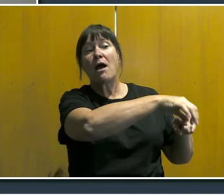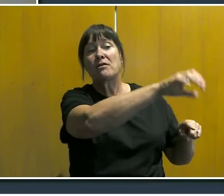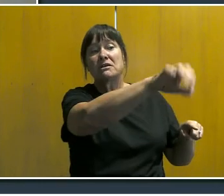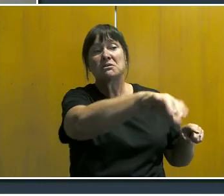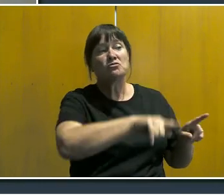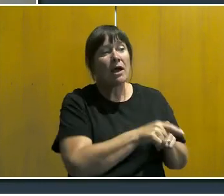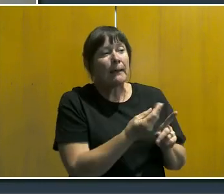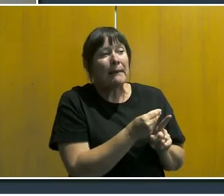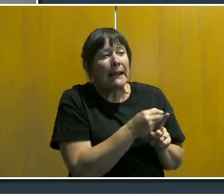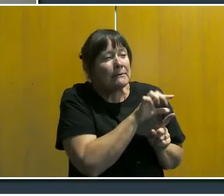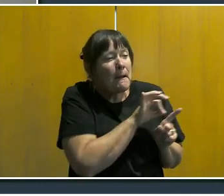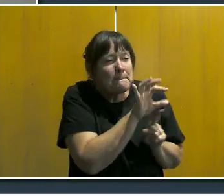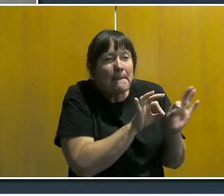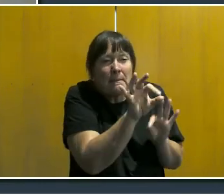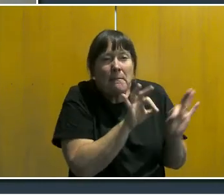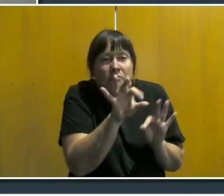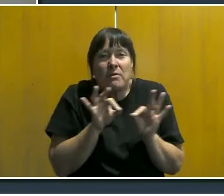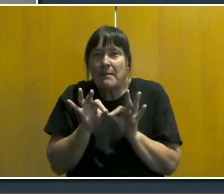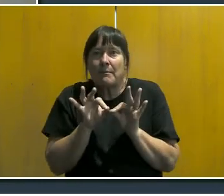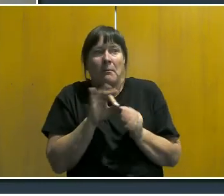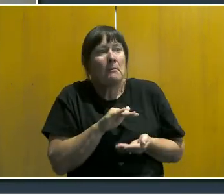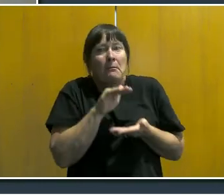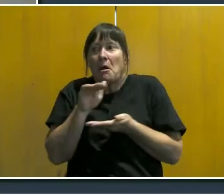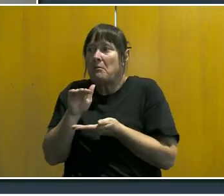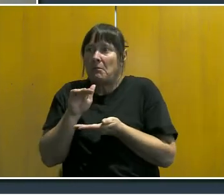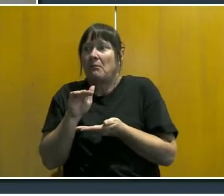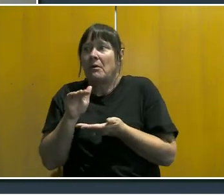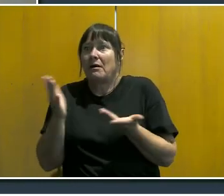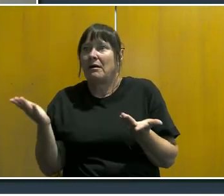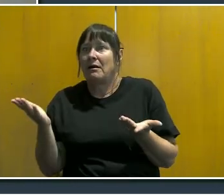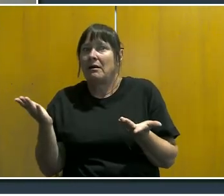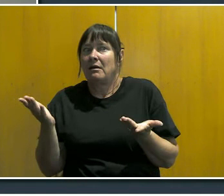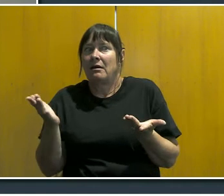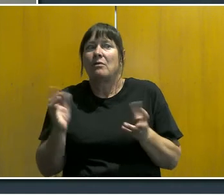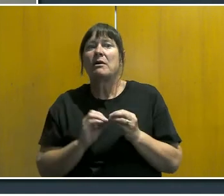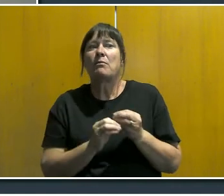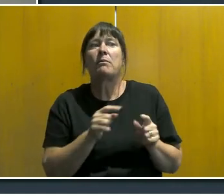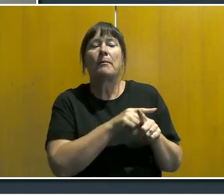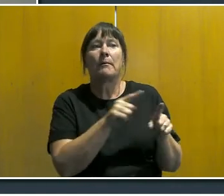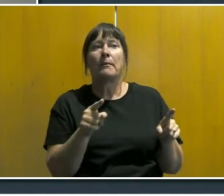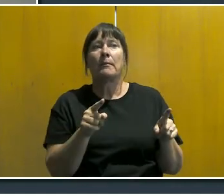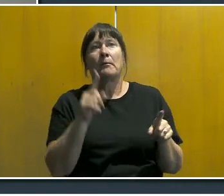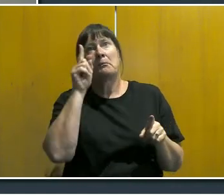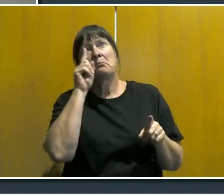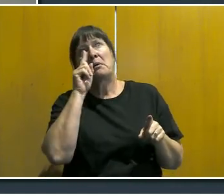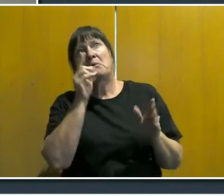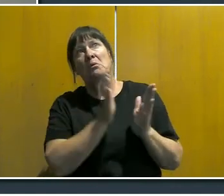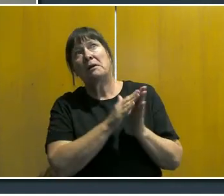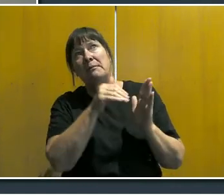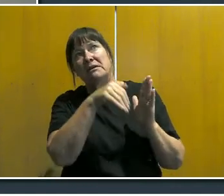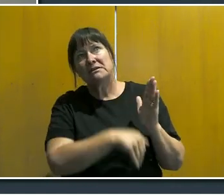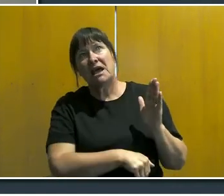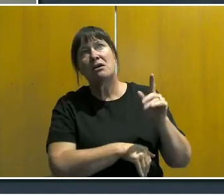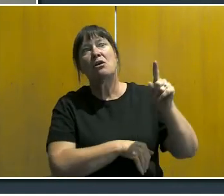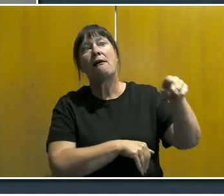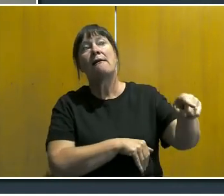substantial nature, we're going to find ourselves in another problem where the good folk of Napier South, or some people who are on retirement money, are